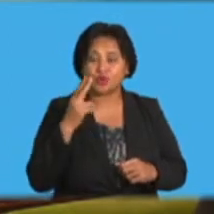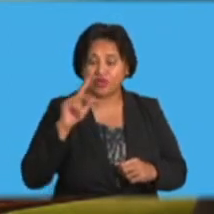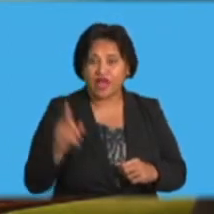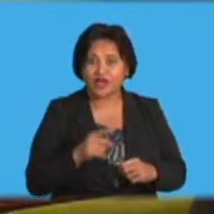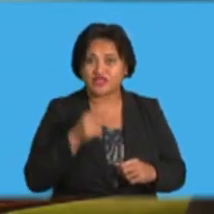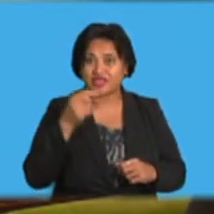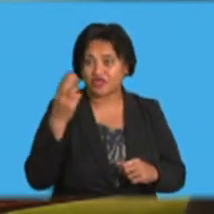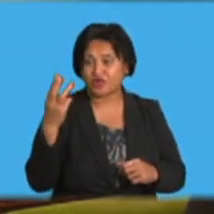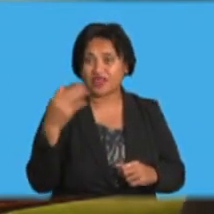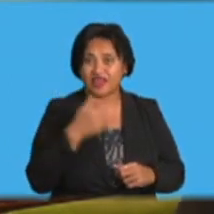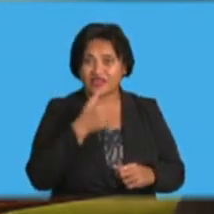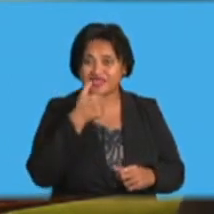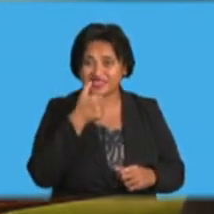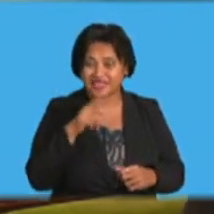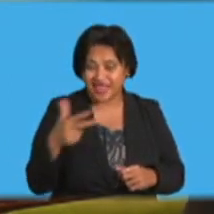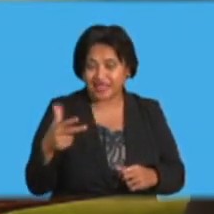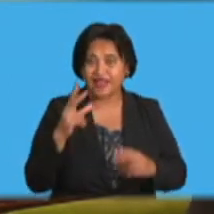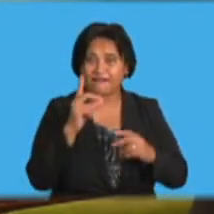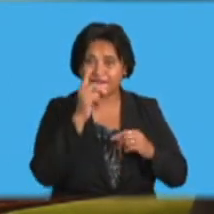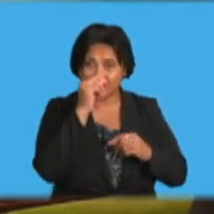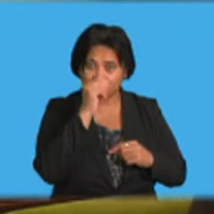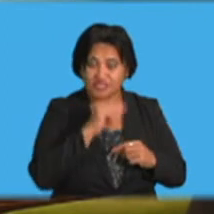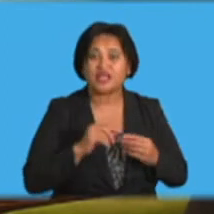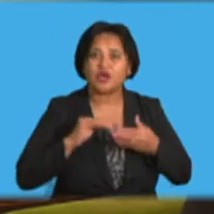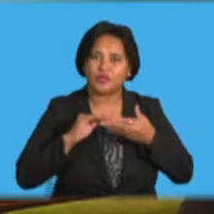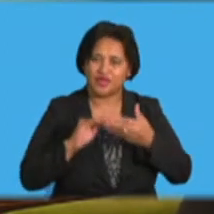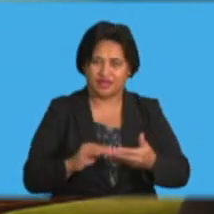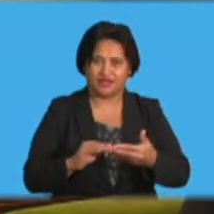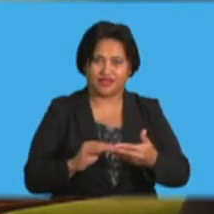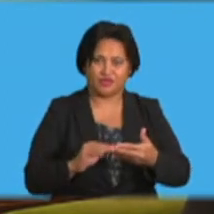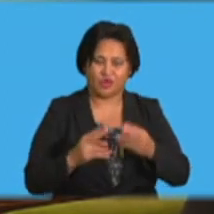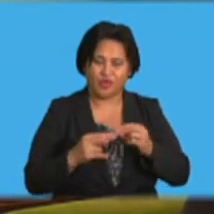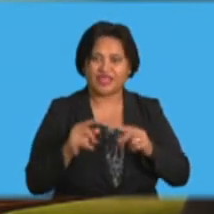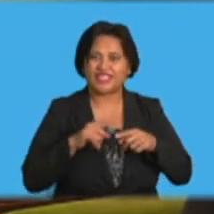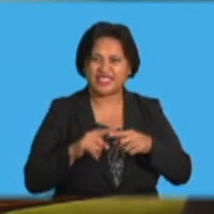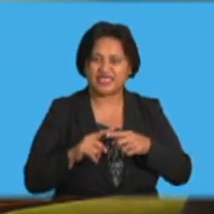202,368 Fijians have been assisted under the e-transport care. This includes